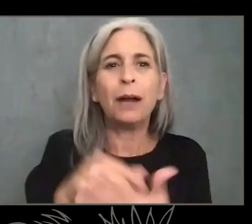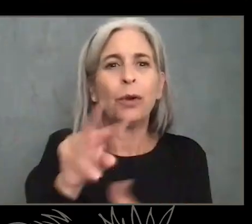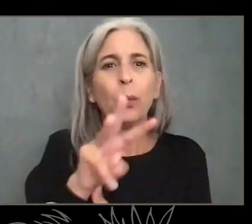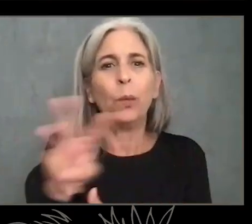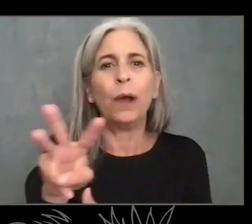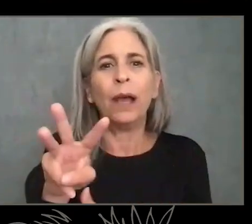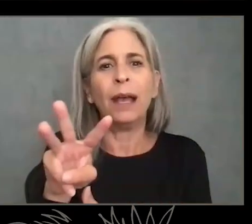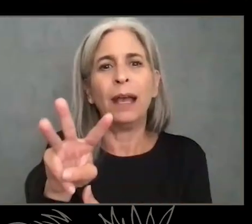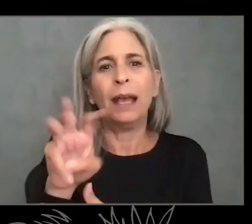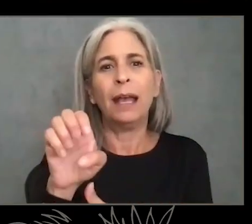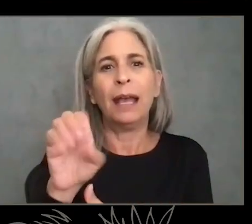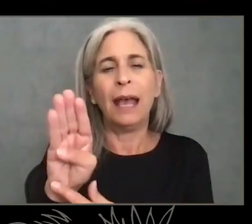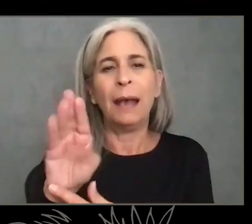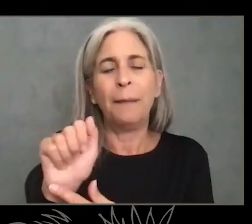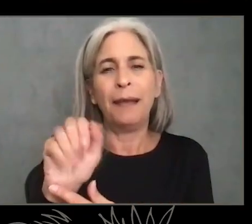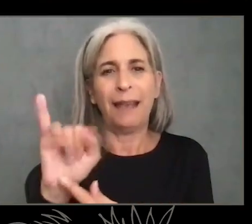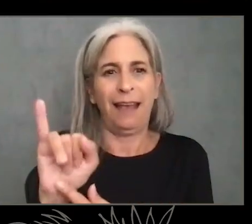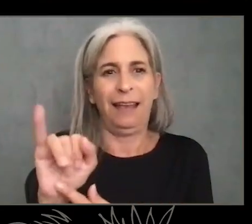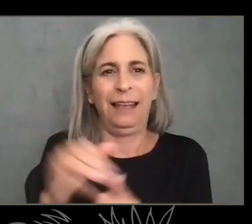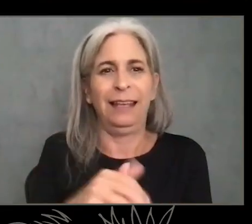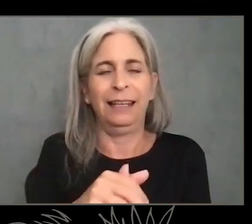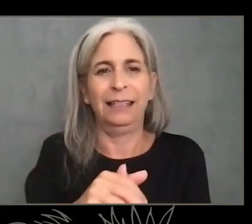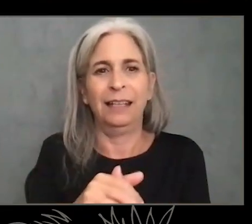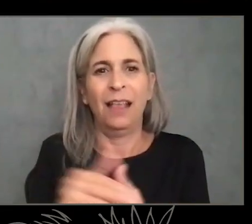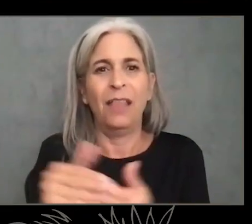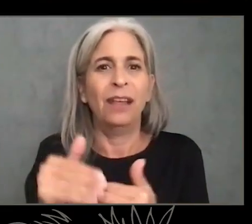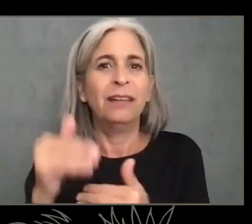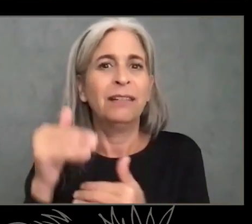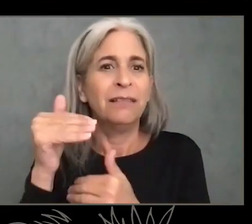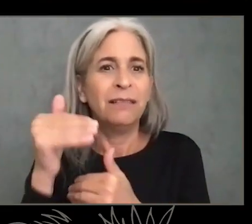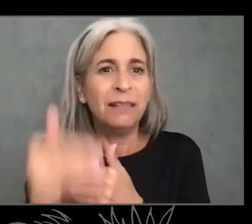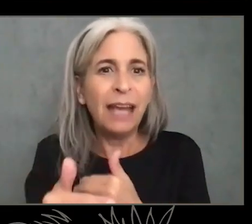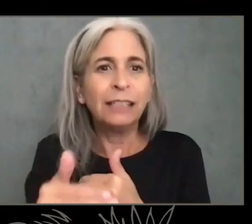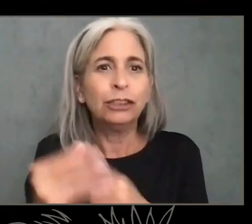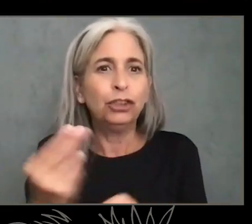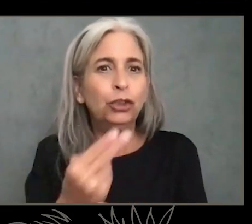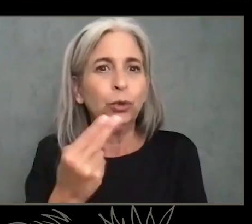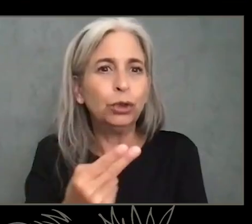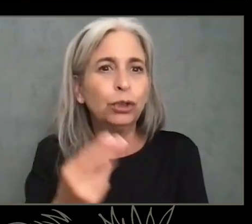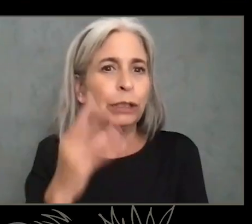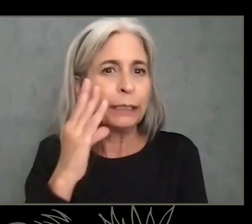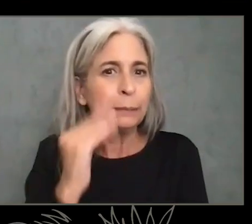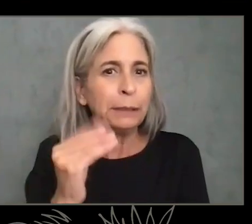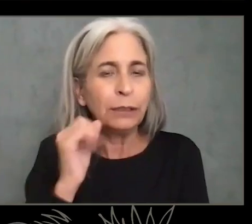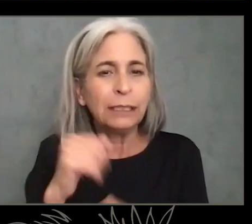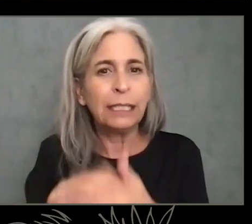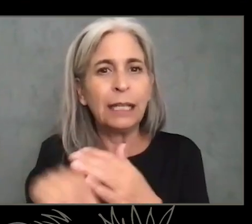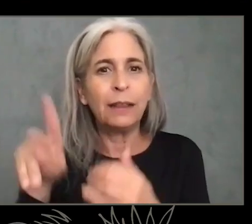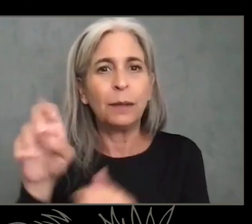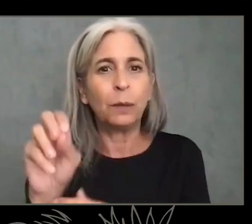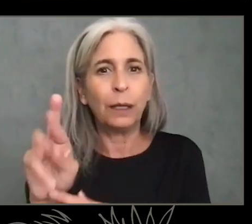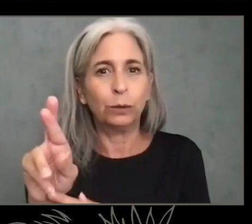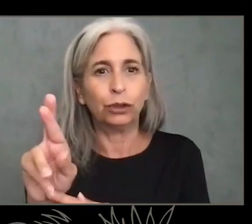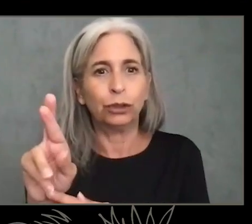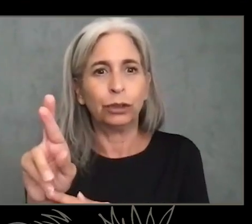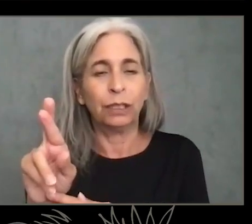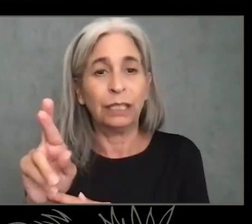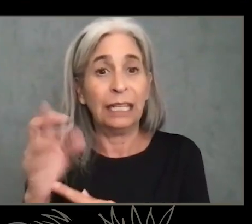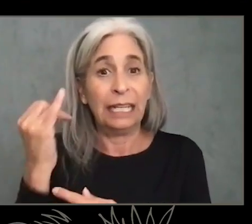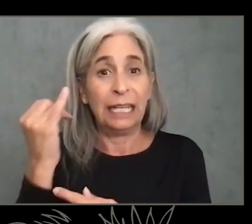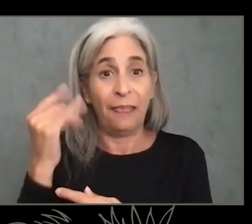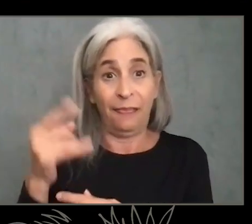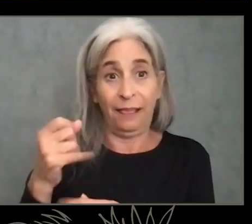WebAI, and it's building the next user experience in the browser. And this talk, I pitched it last year,